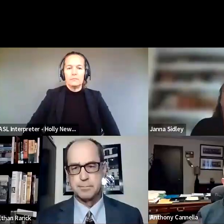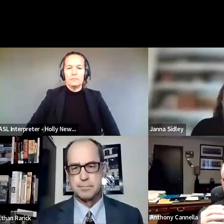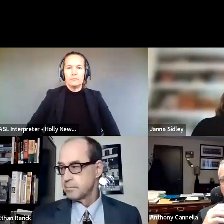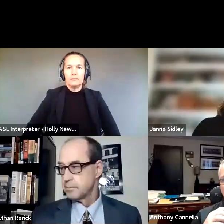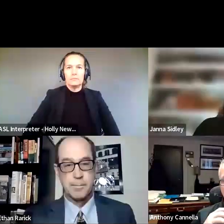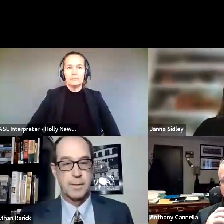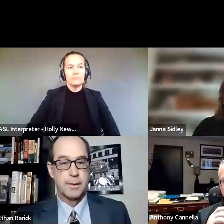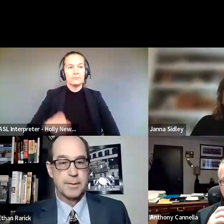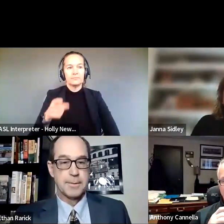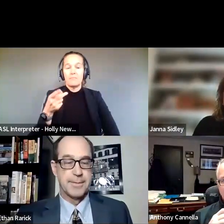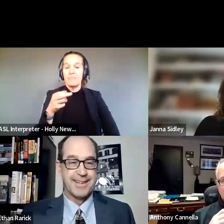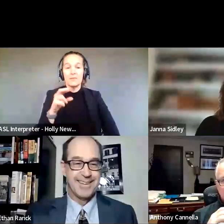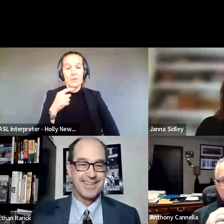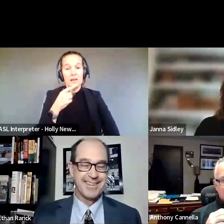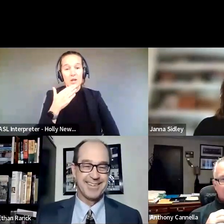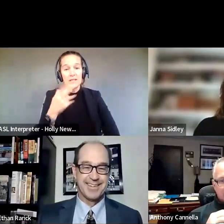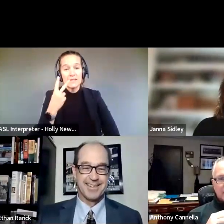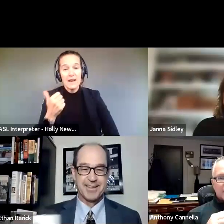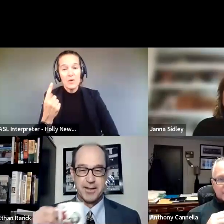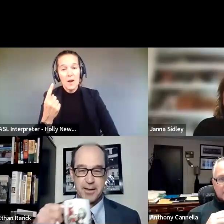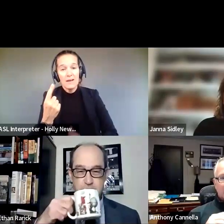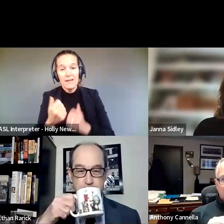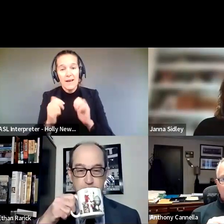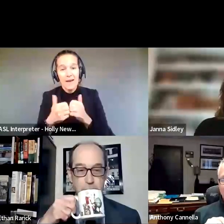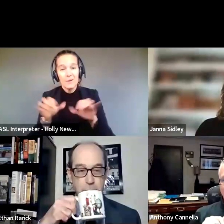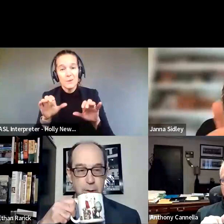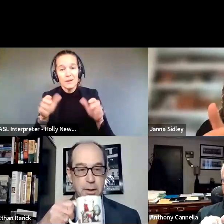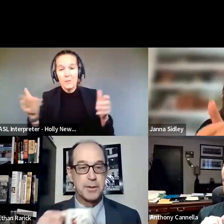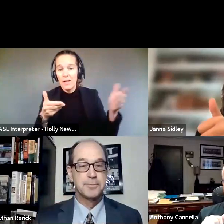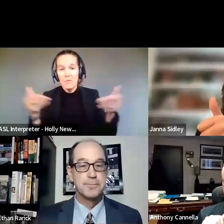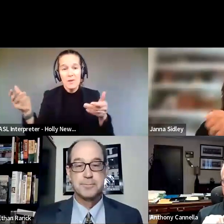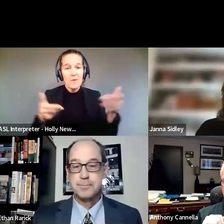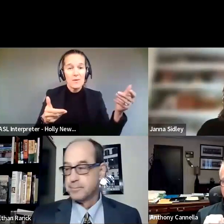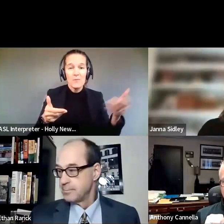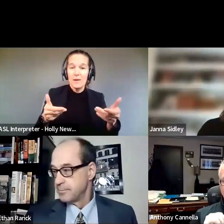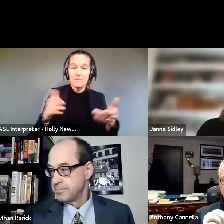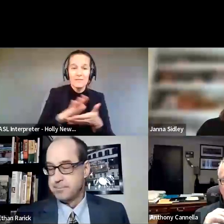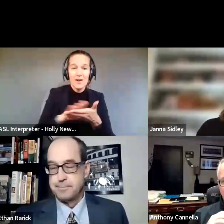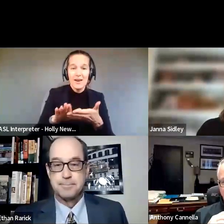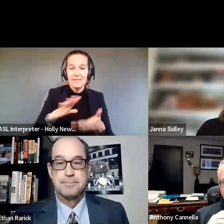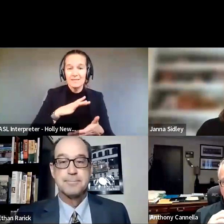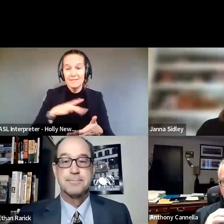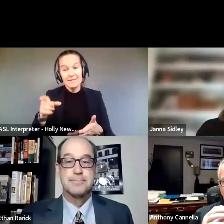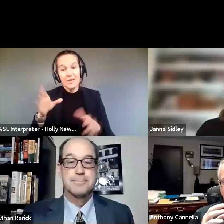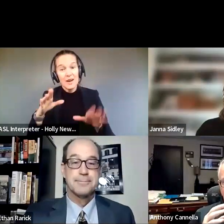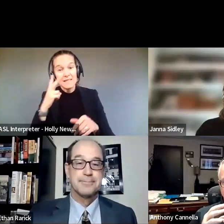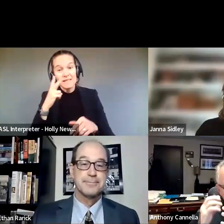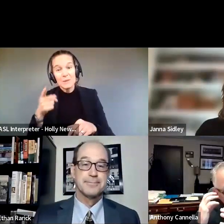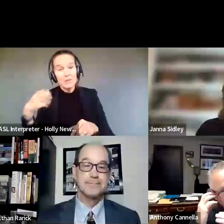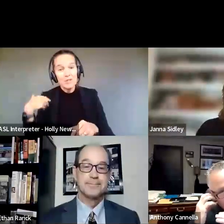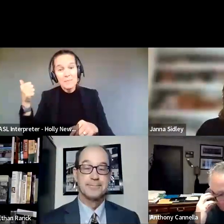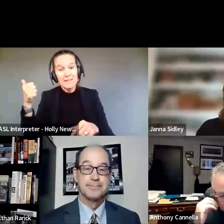Well, it's really good to see everybody. How are we doing? Welcome, welcome, welcome. Good. Very nice. Great to see you, Chairman.